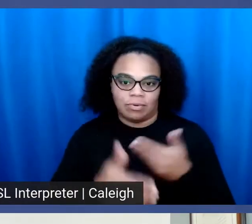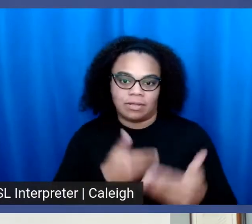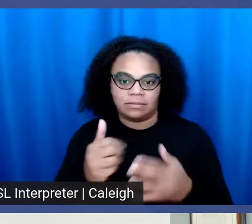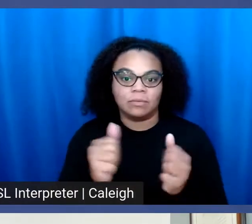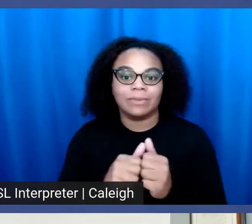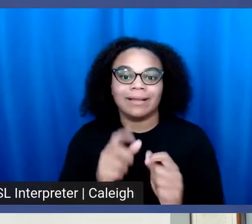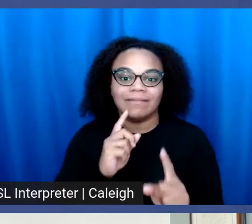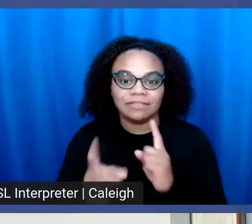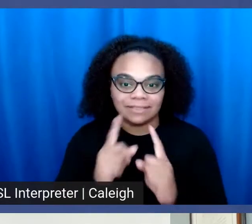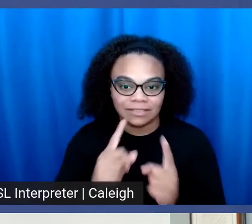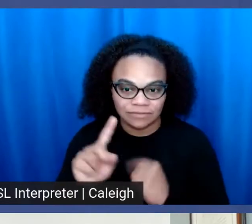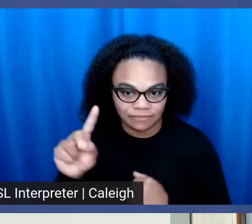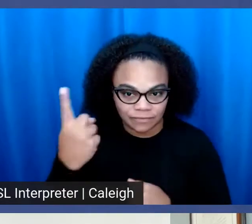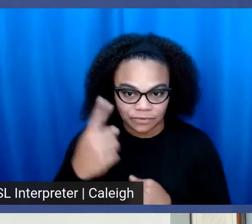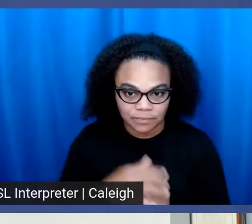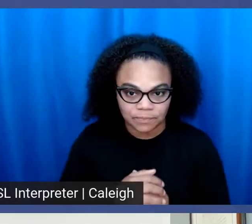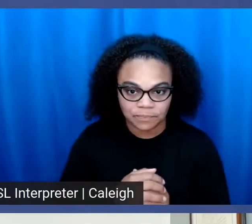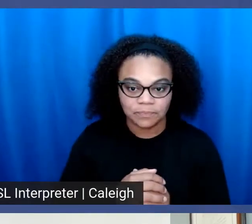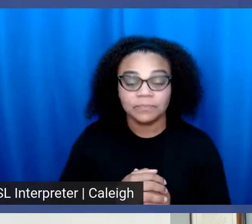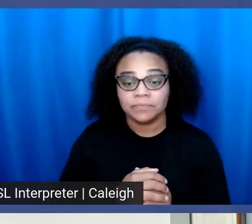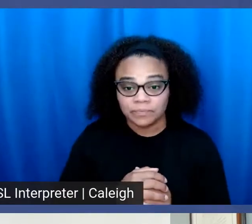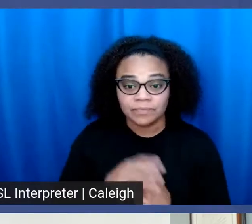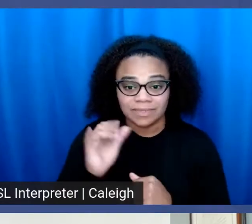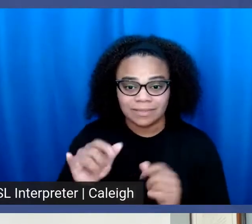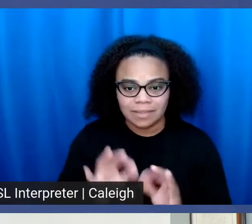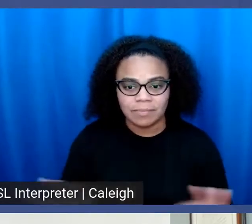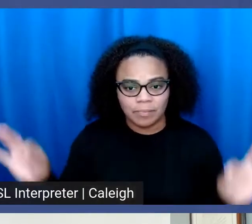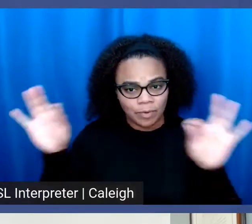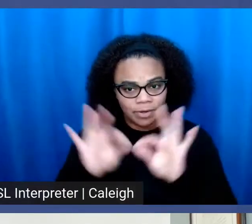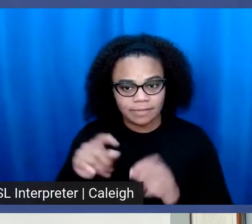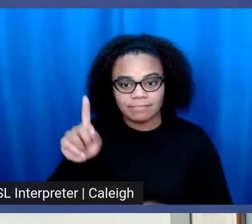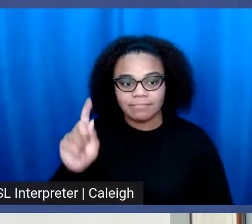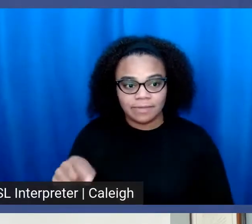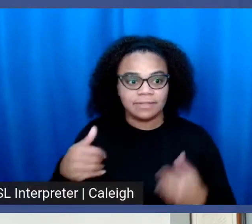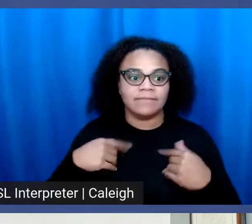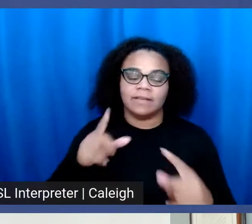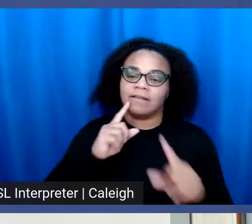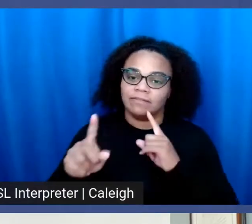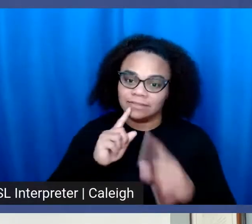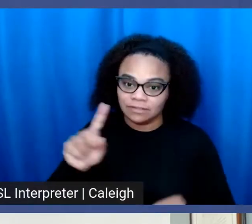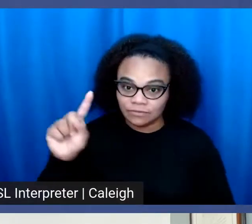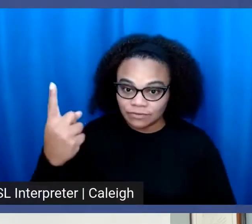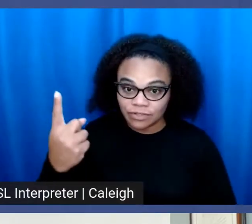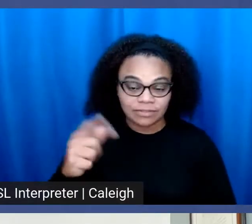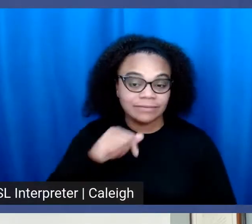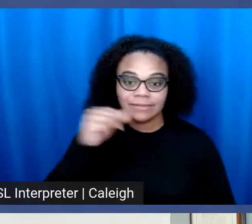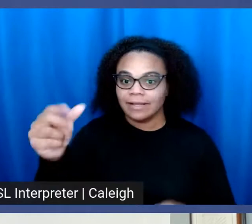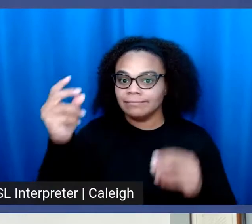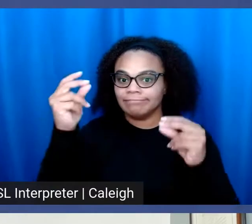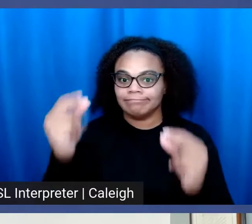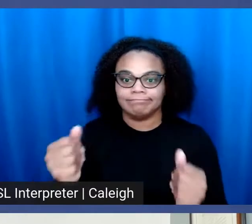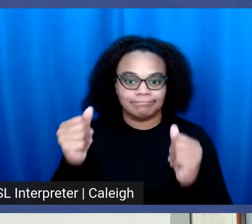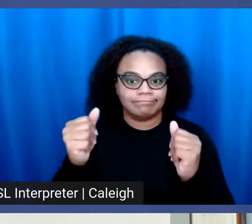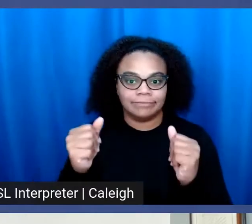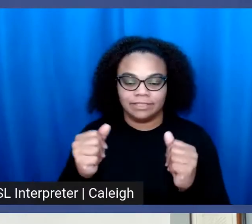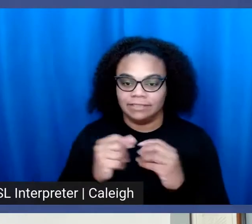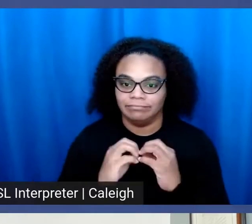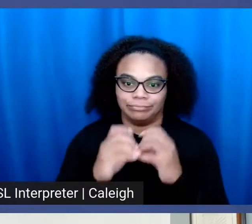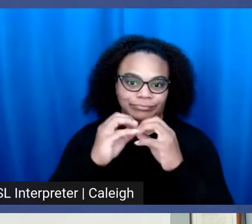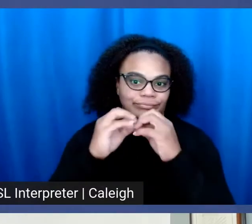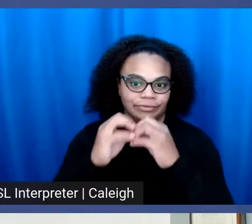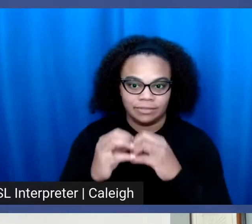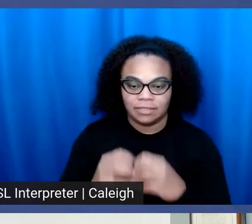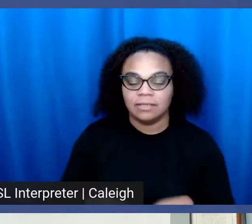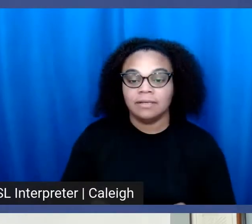conversation. And that is so important to have a conversation rather than immediately go to battle. And the